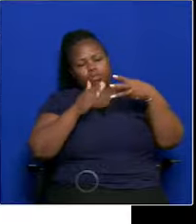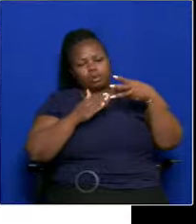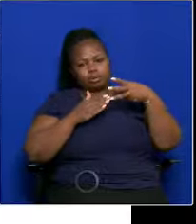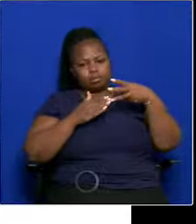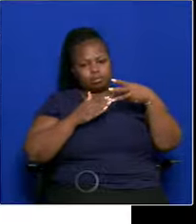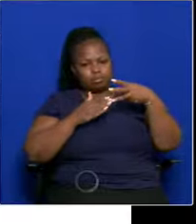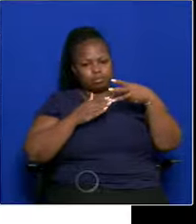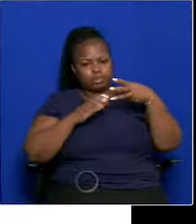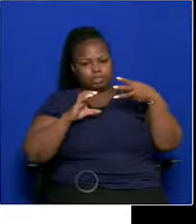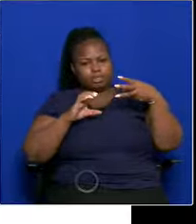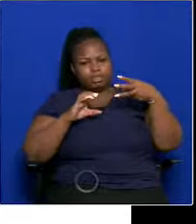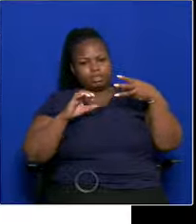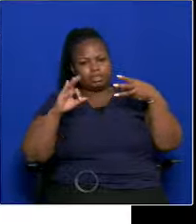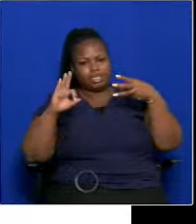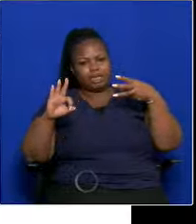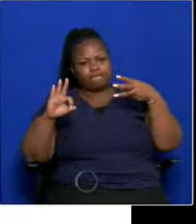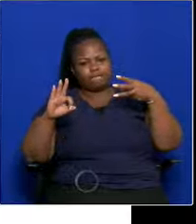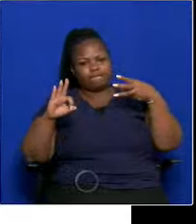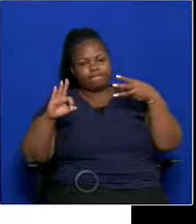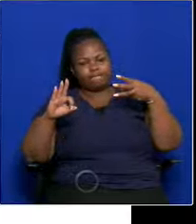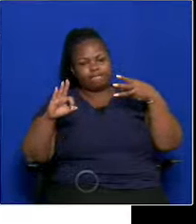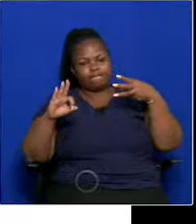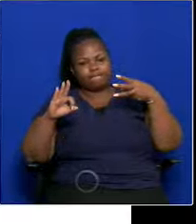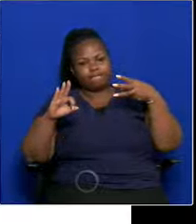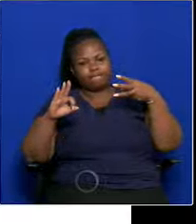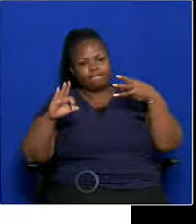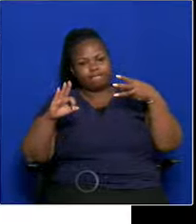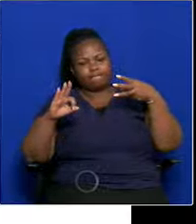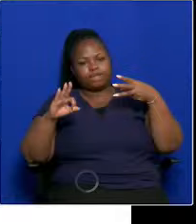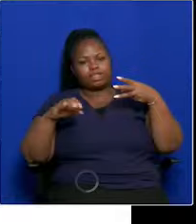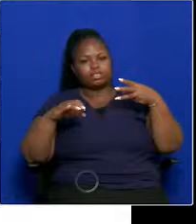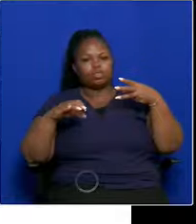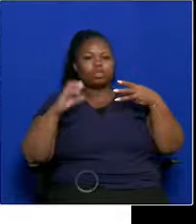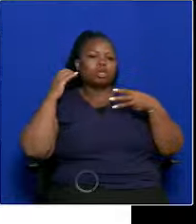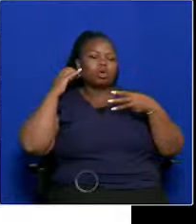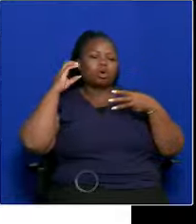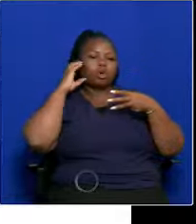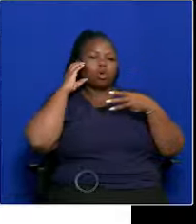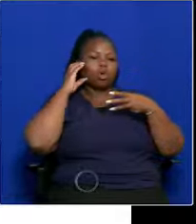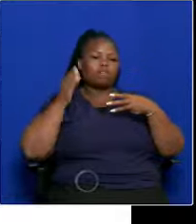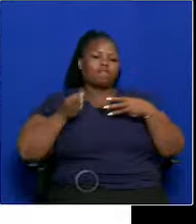You say CF, call forwarding.